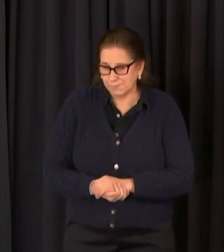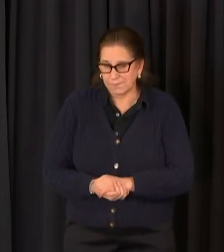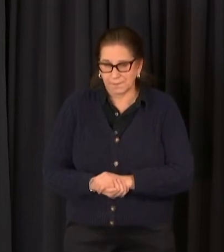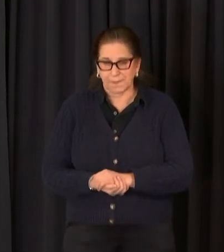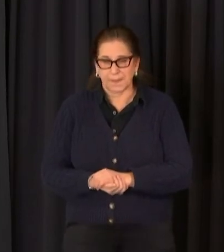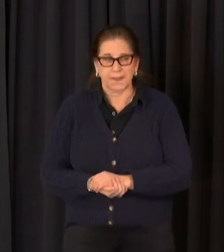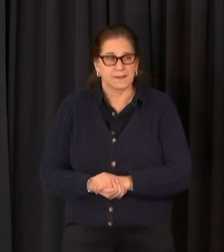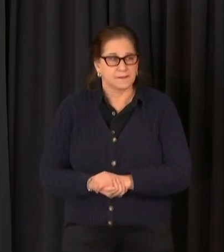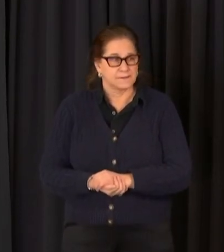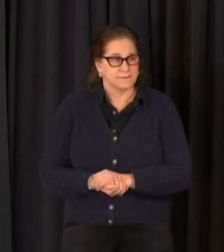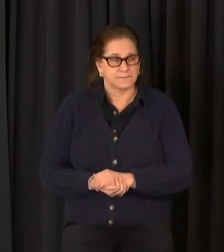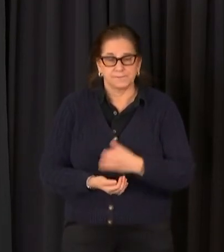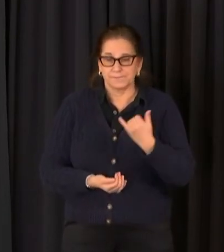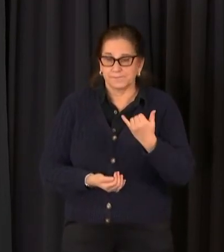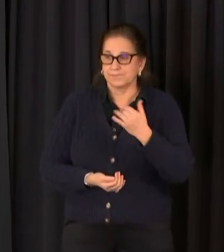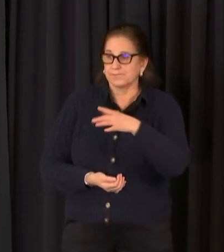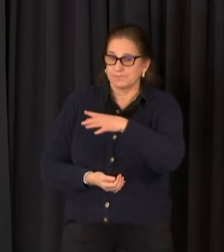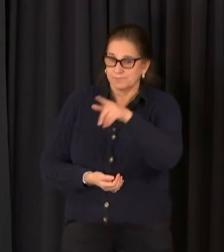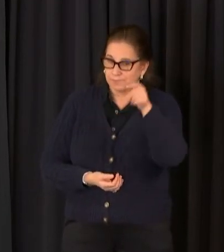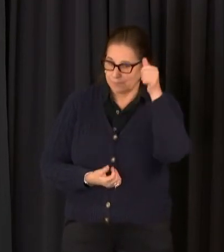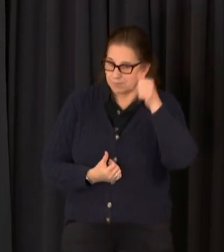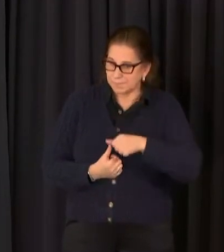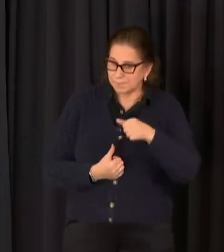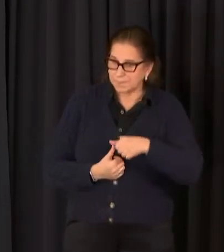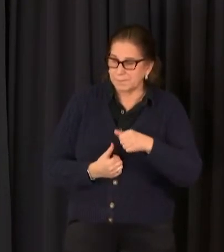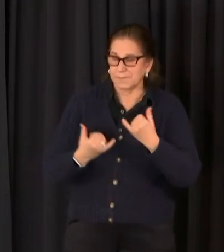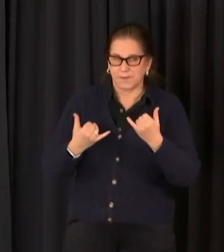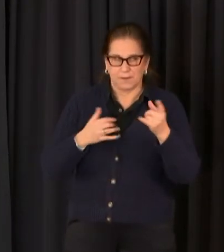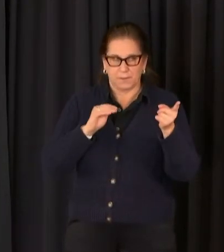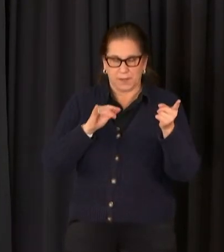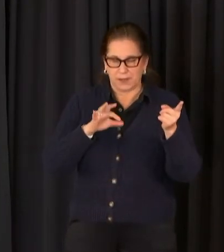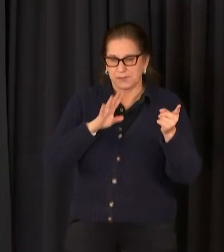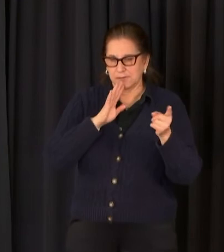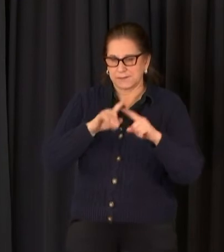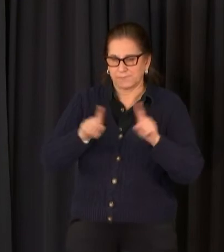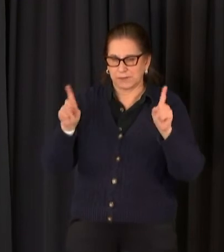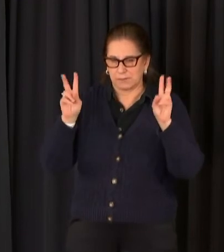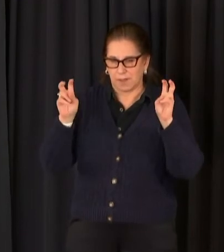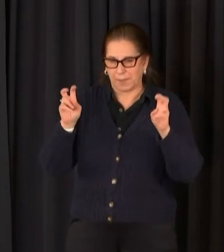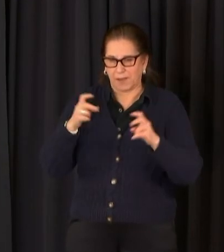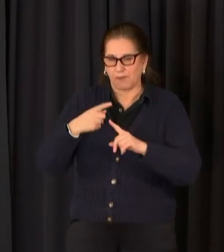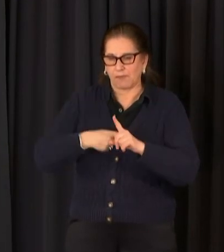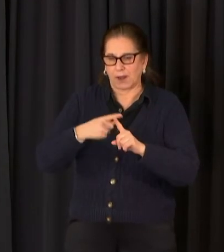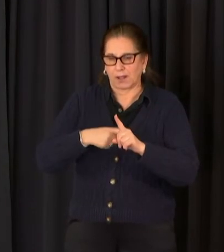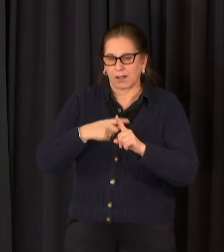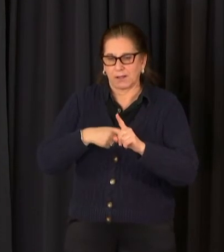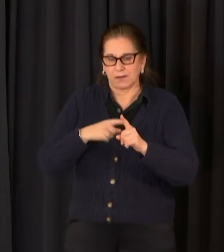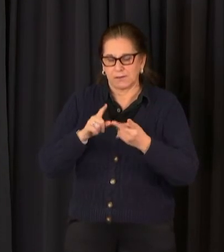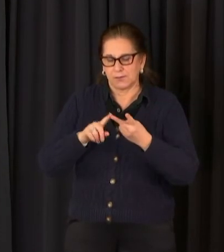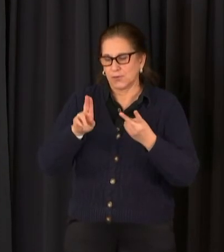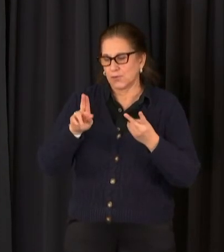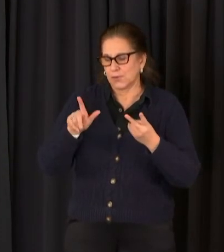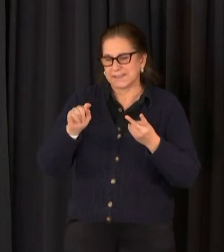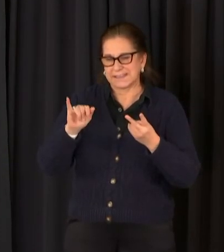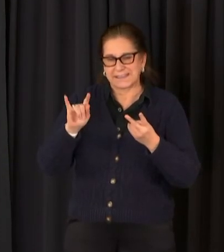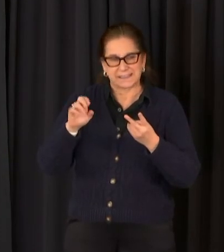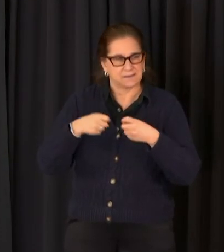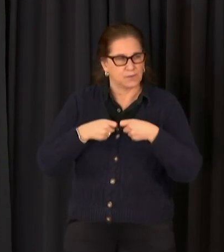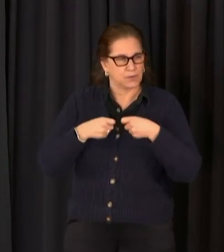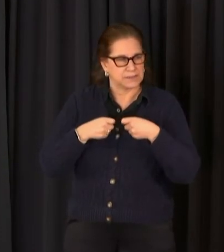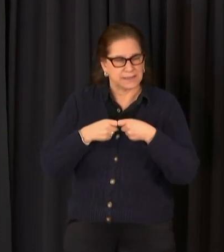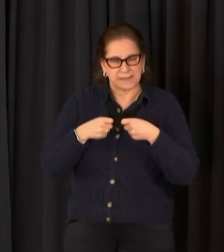also will remember, I want to move on to talk about rental assistance and utility assistance, and I want to let a lot of people